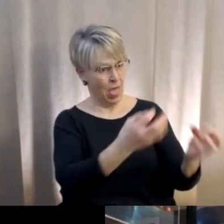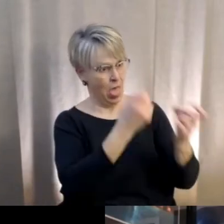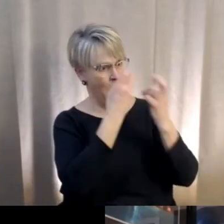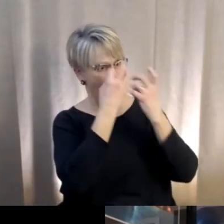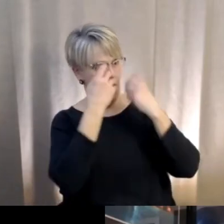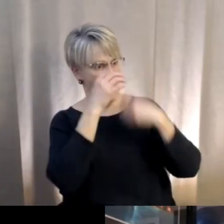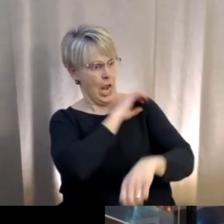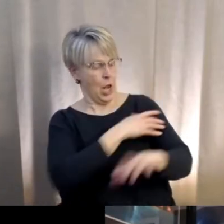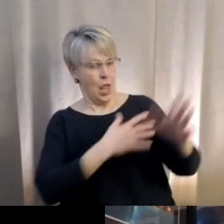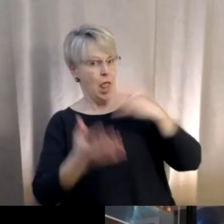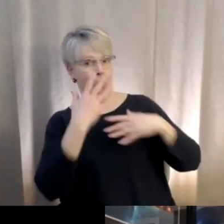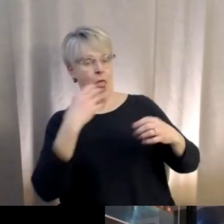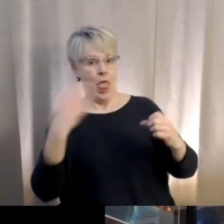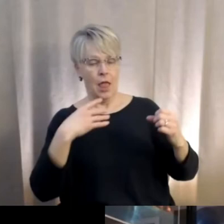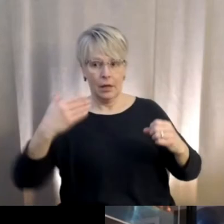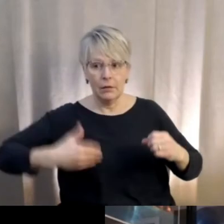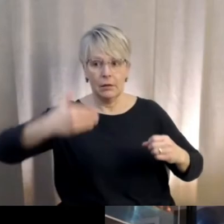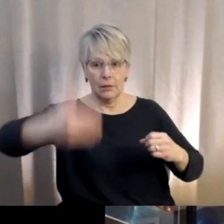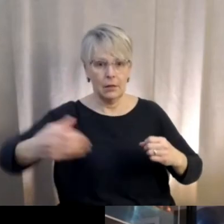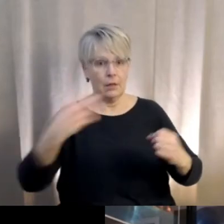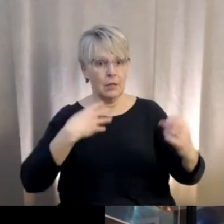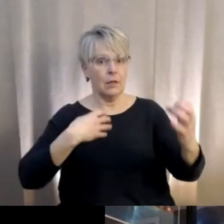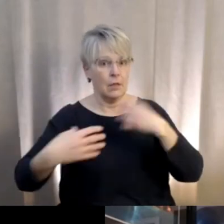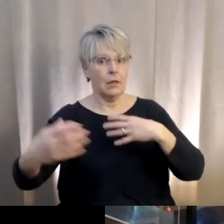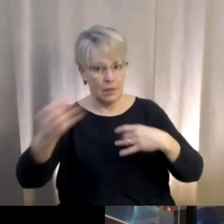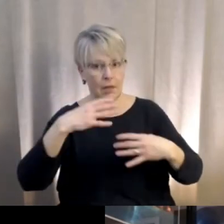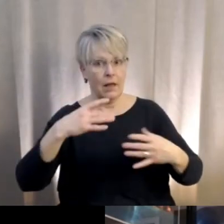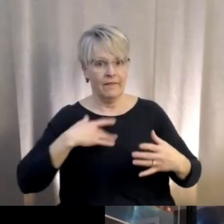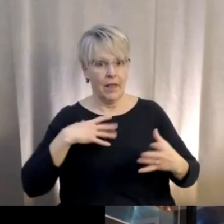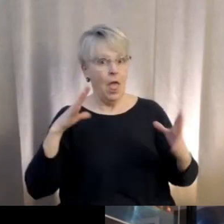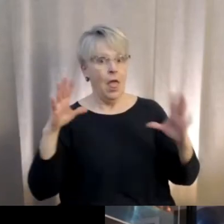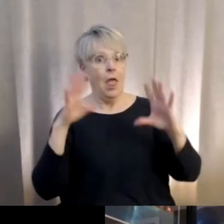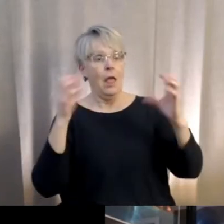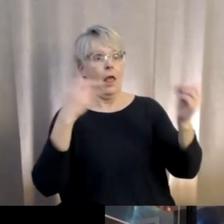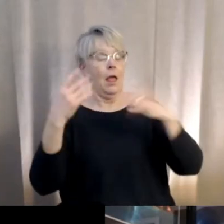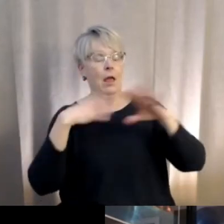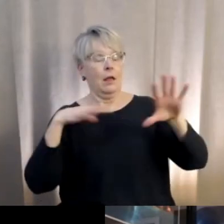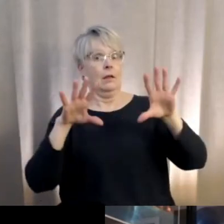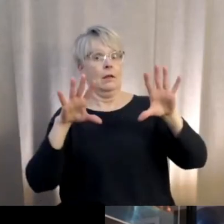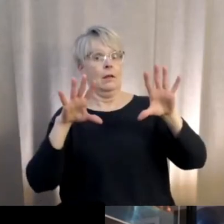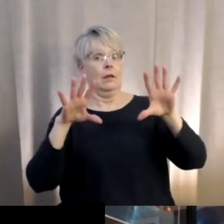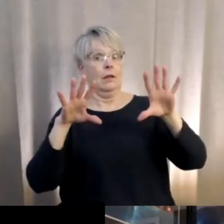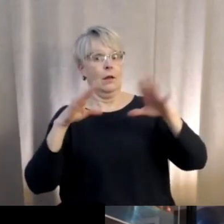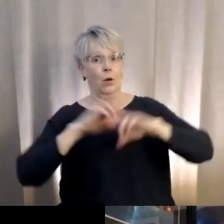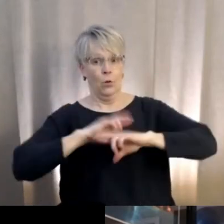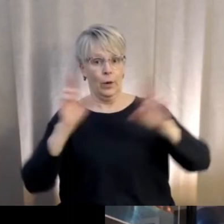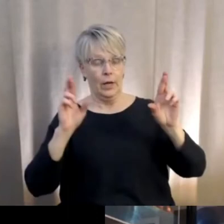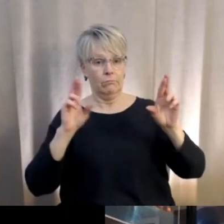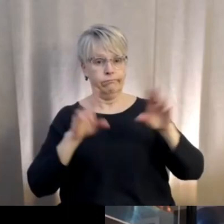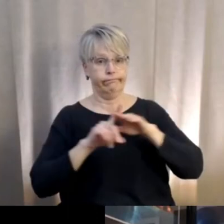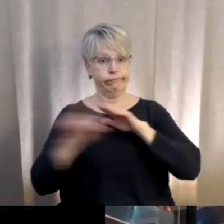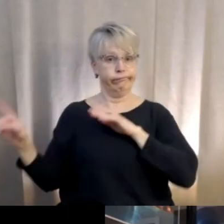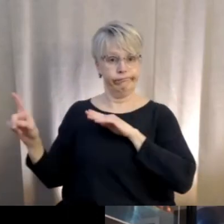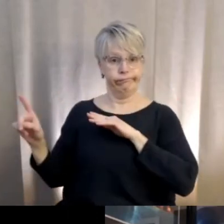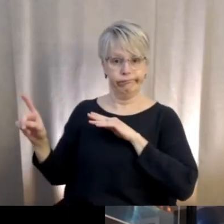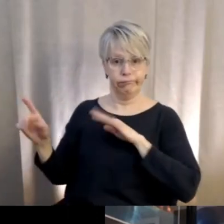if it happens a few times a day, like my 5 coins have just turned into 1 and I'm like ready to get out of public because